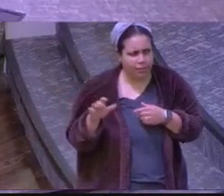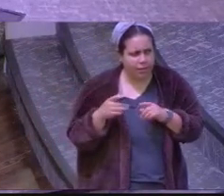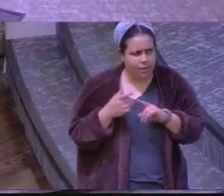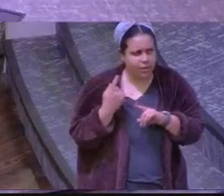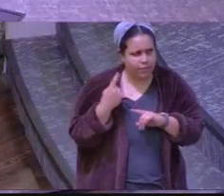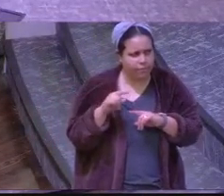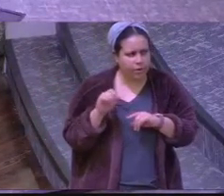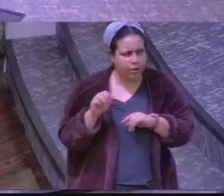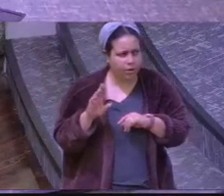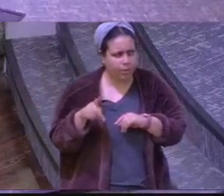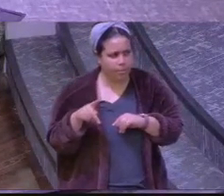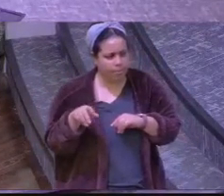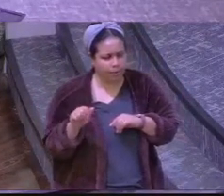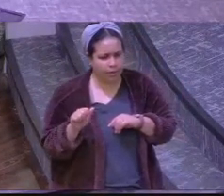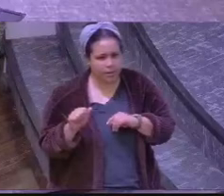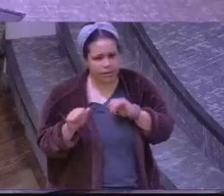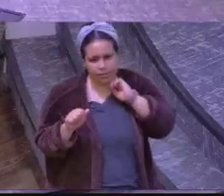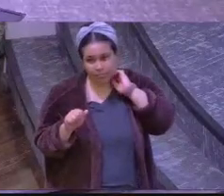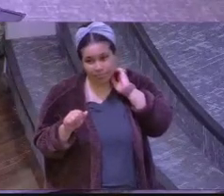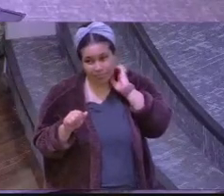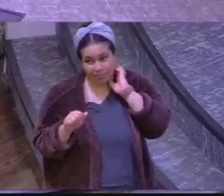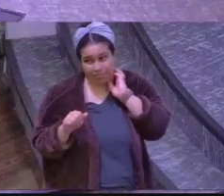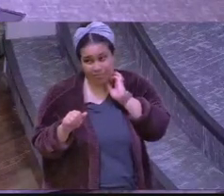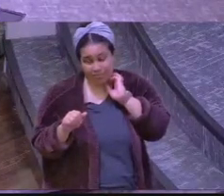think it's going to be more like the